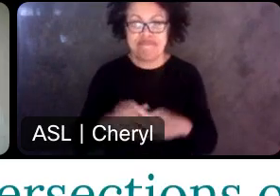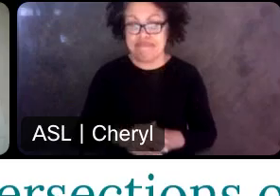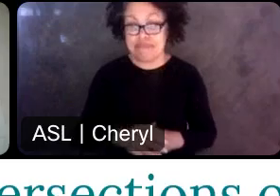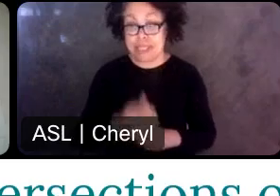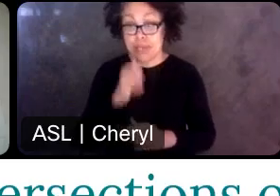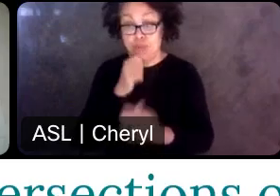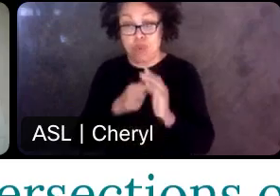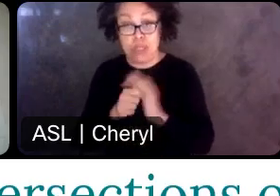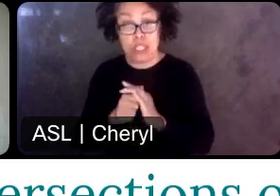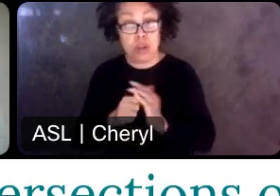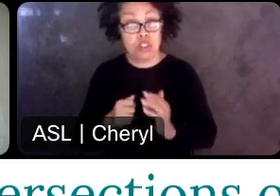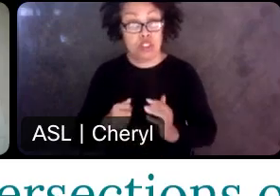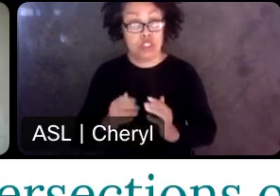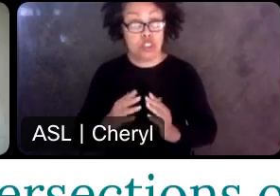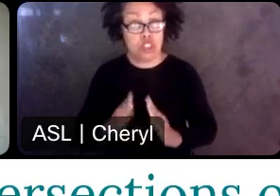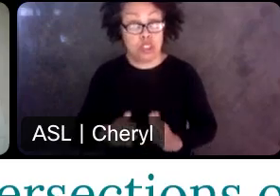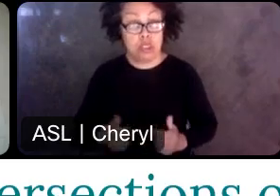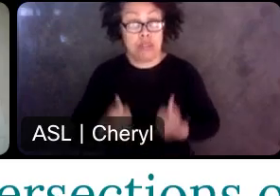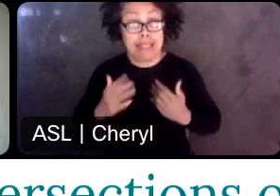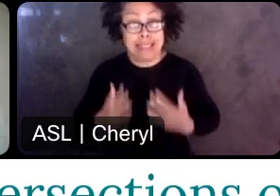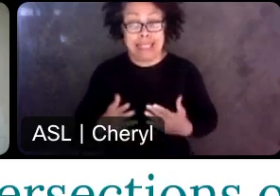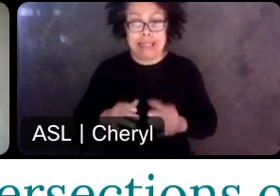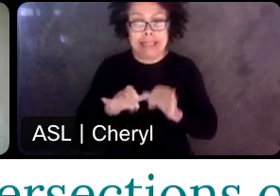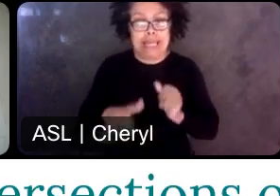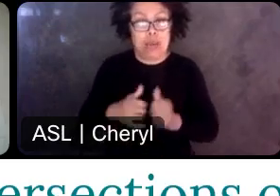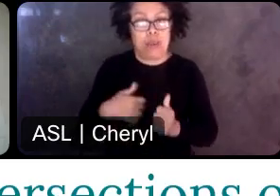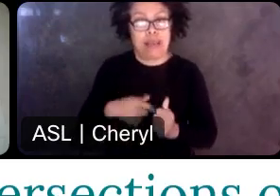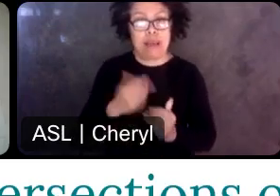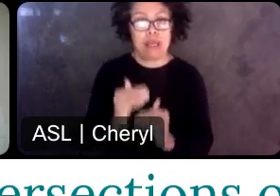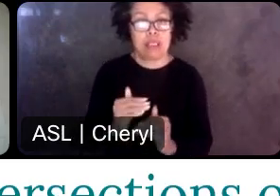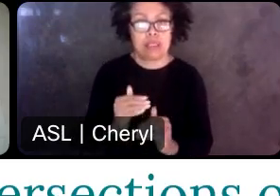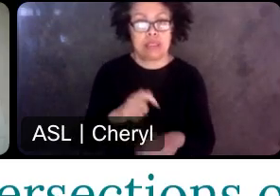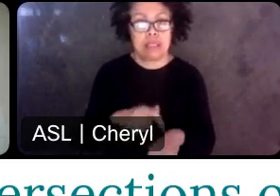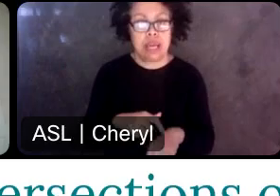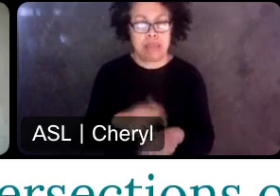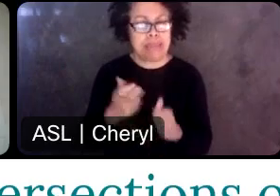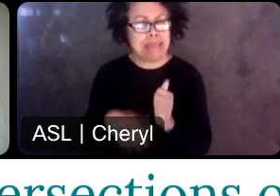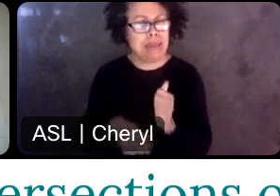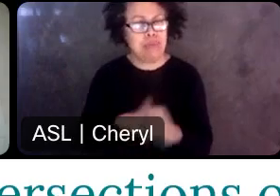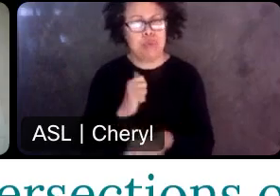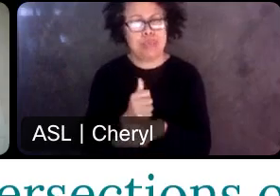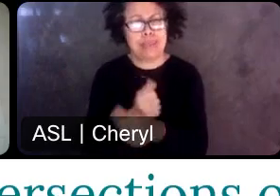who are only here temporarily, it can be difficult to establish ongoing support. Absolutely.